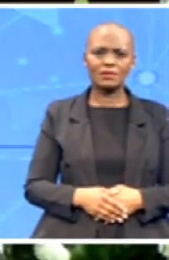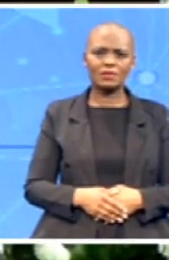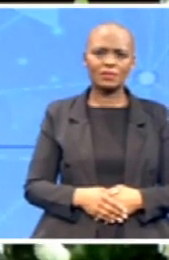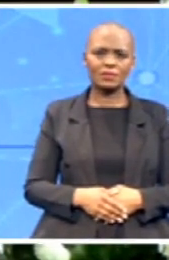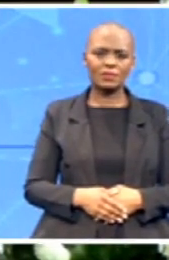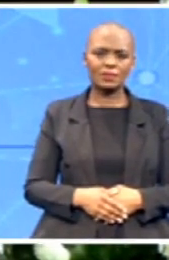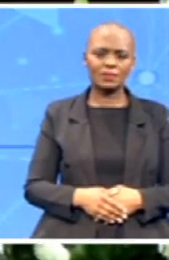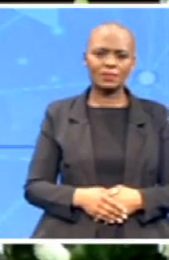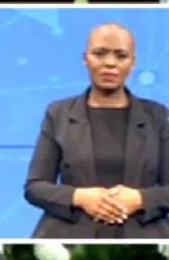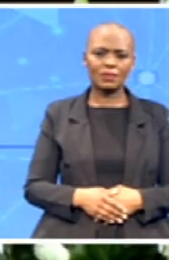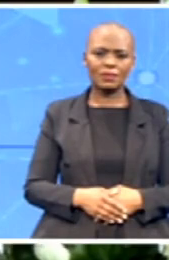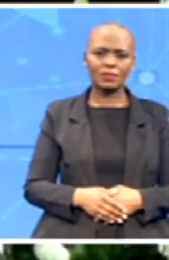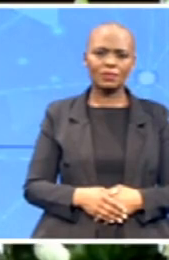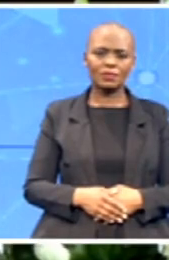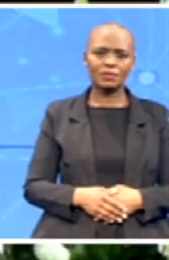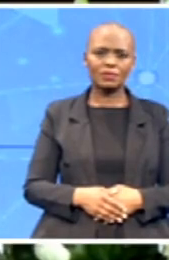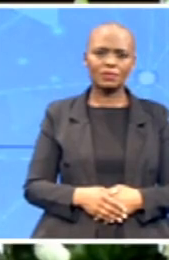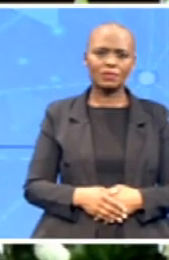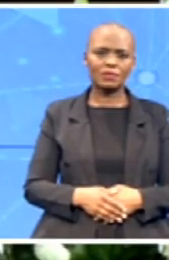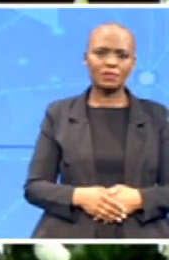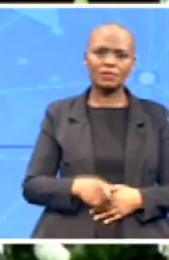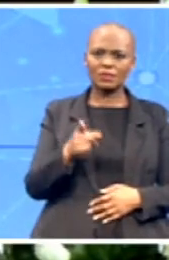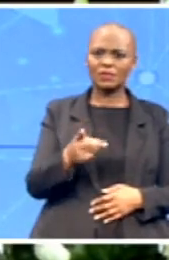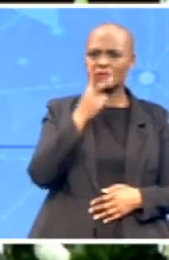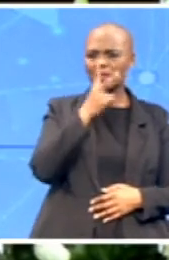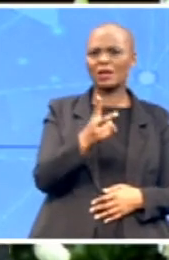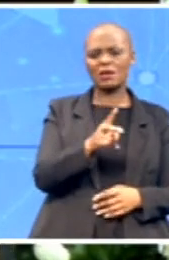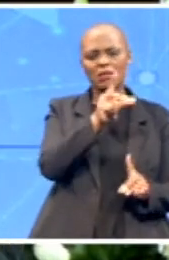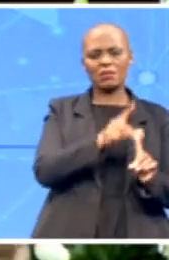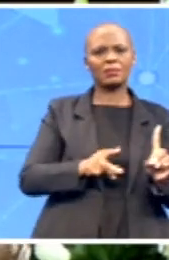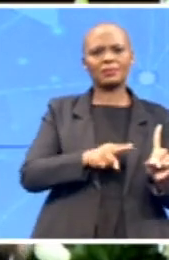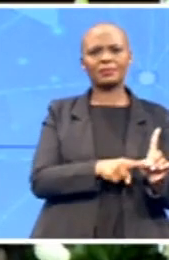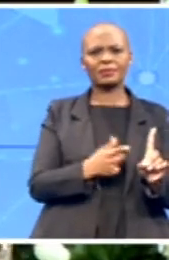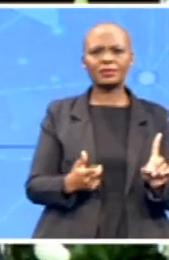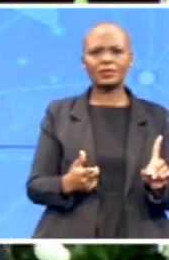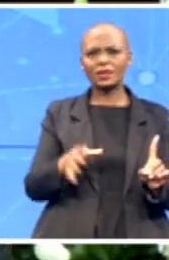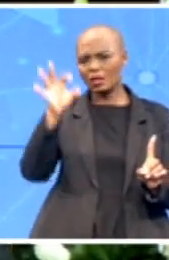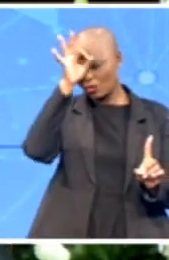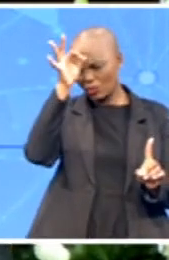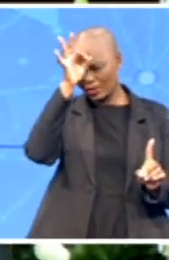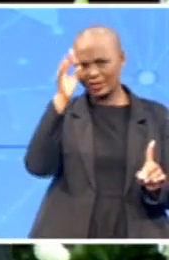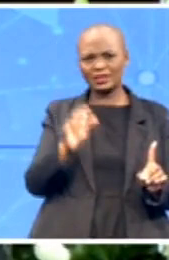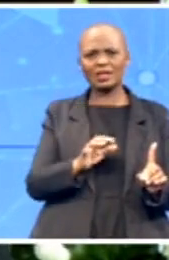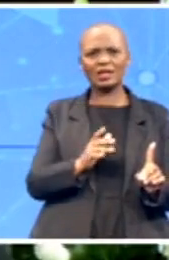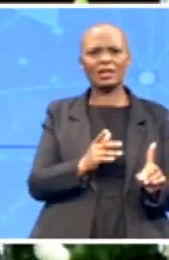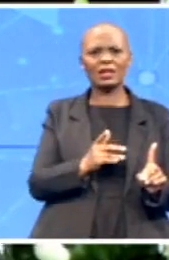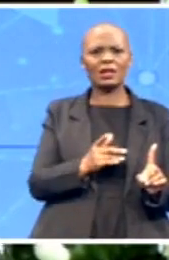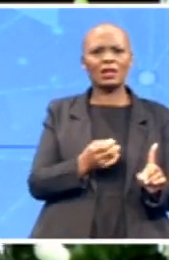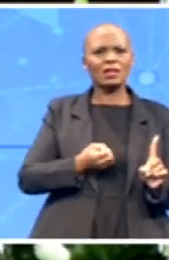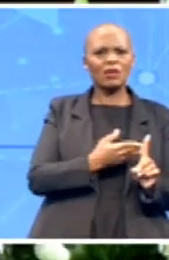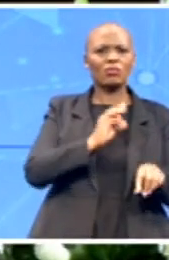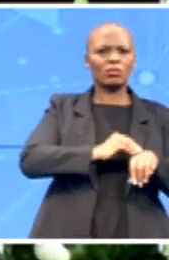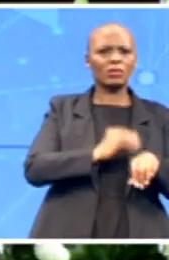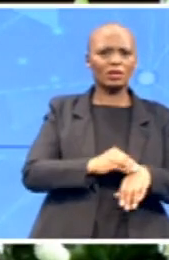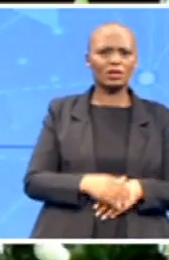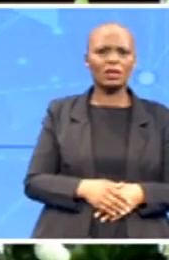Where have you ever seen somebody Maponisa? Even if he was not there, Ali Hai, Komphela, police would call